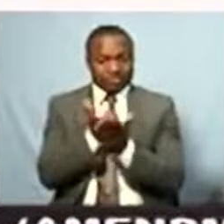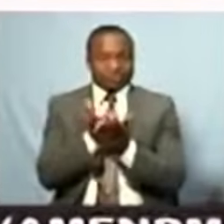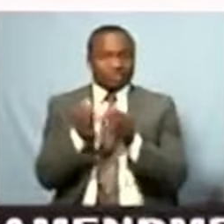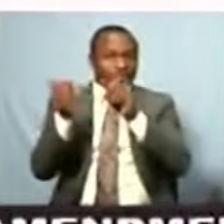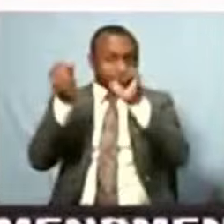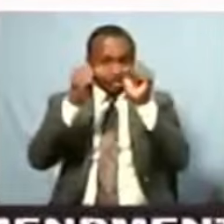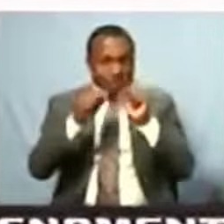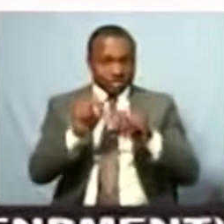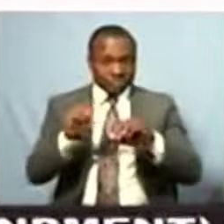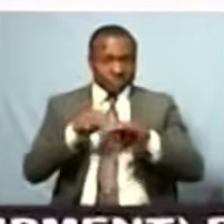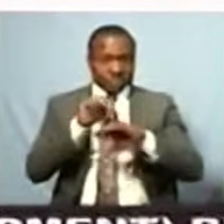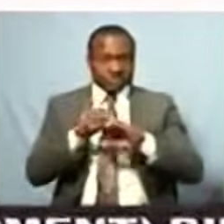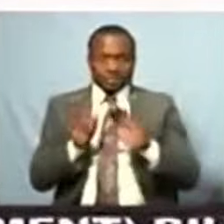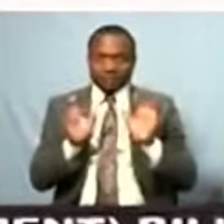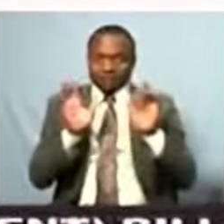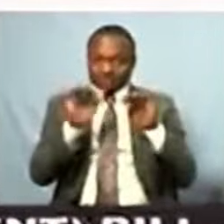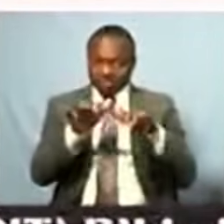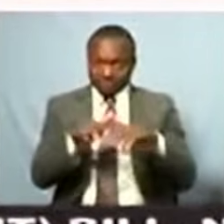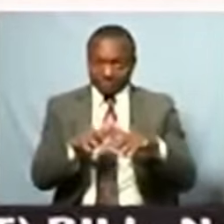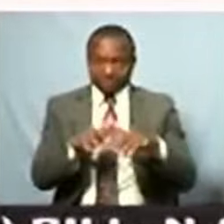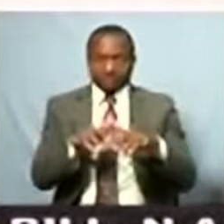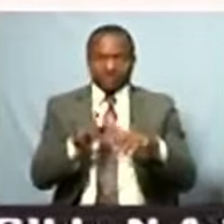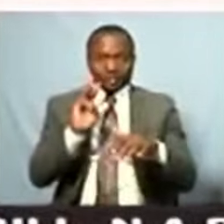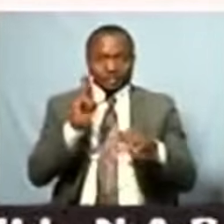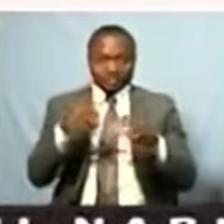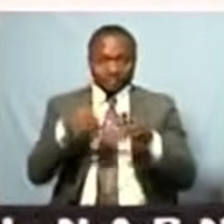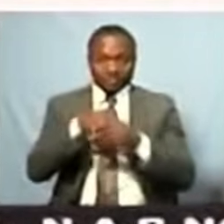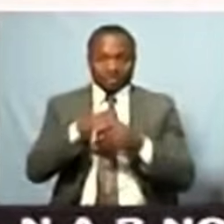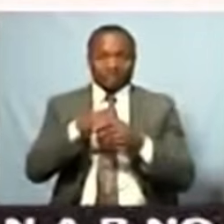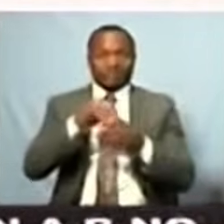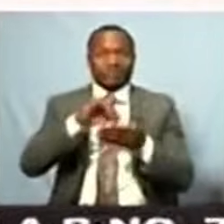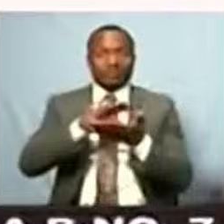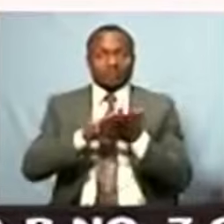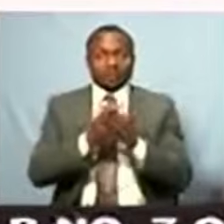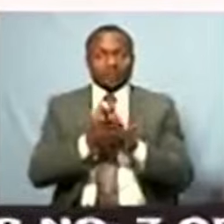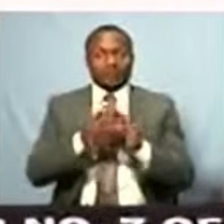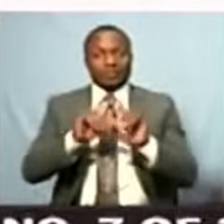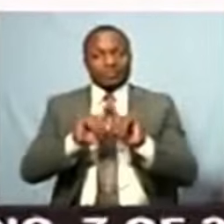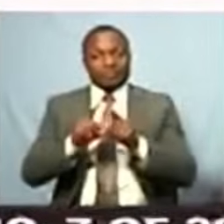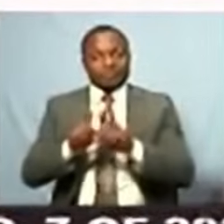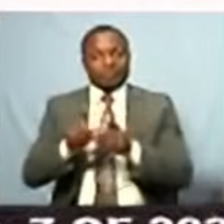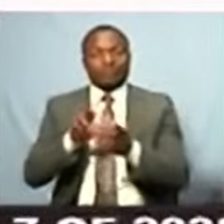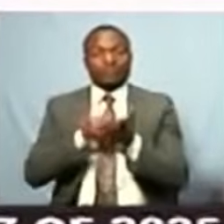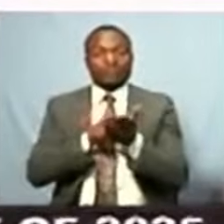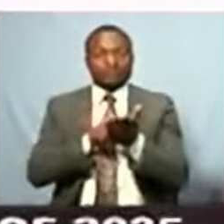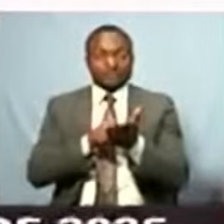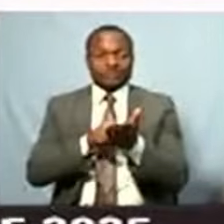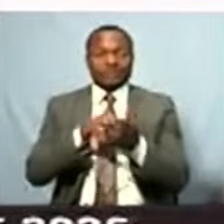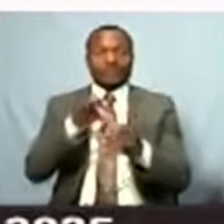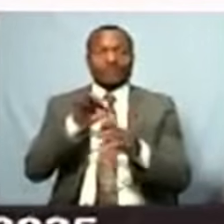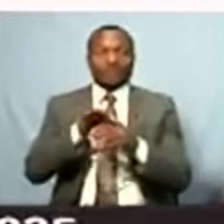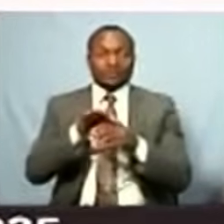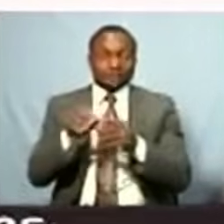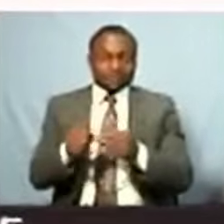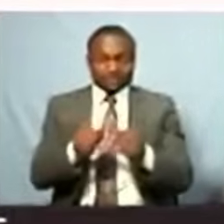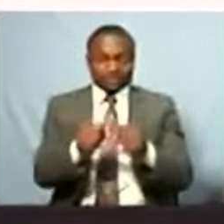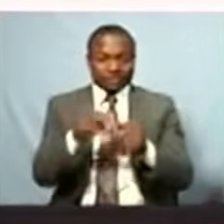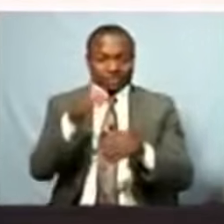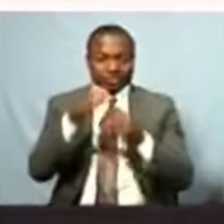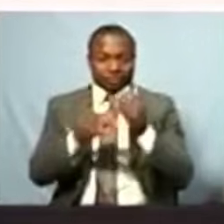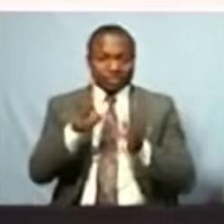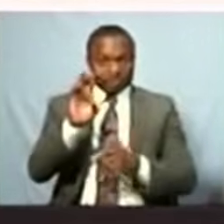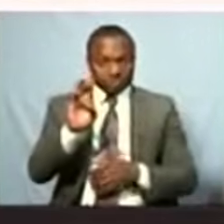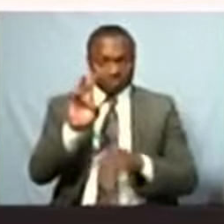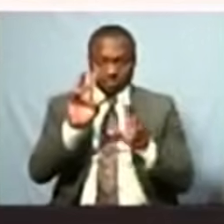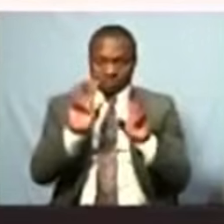composition of the National Assembly, which shall include a mixed member proportional electoral system. Clause 7,